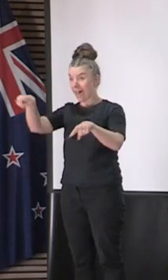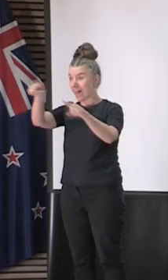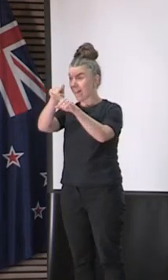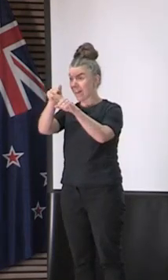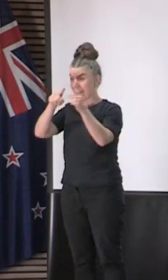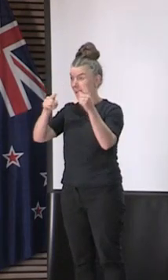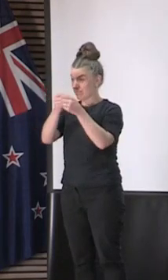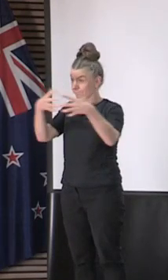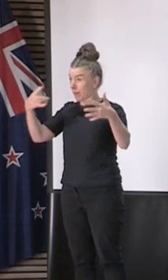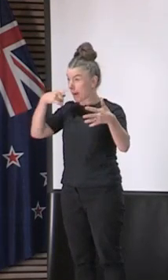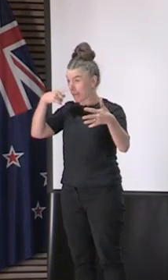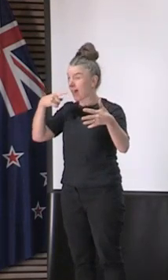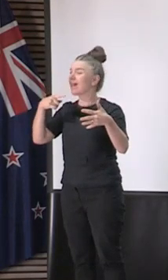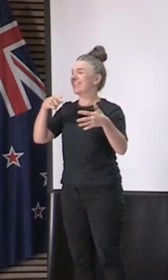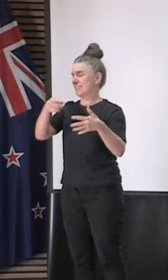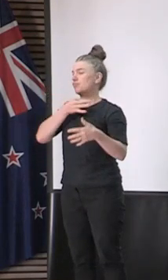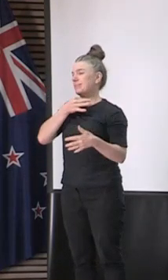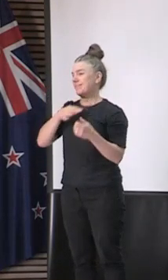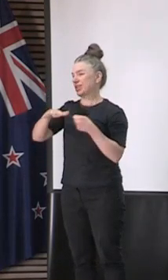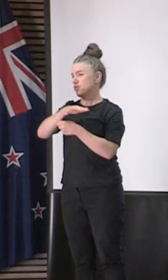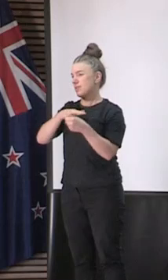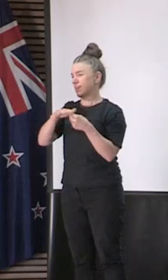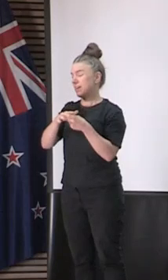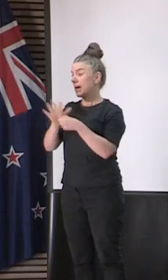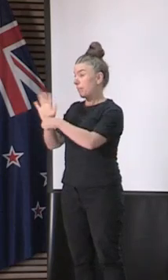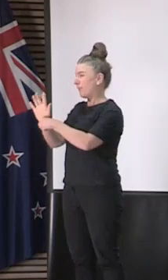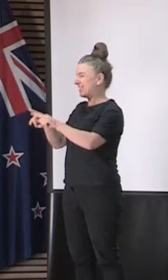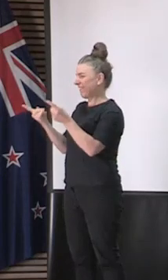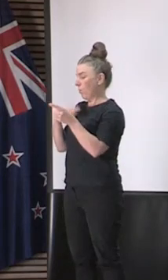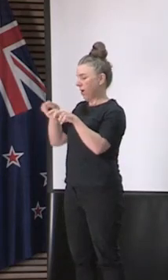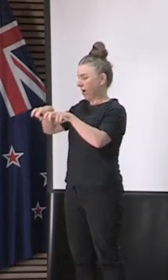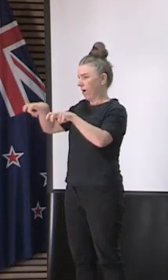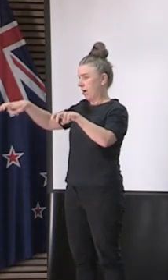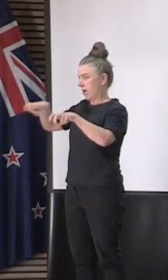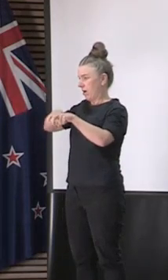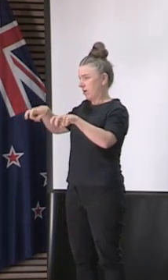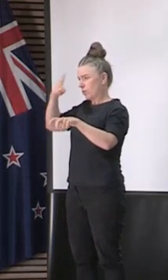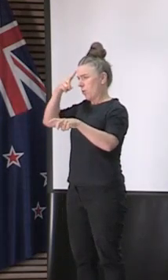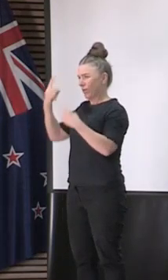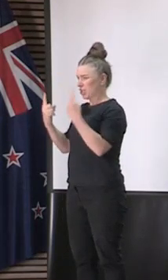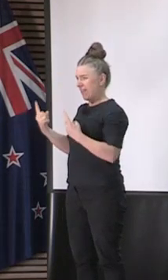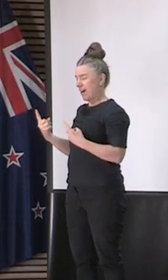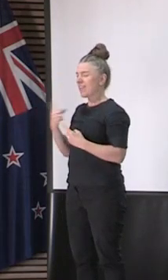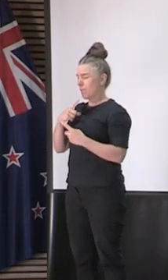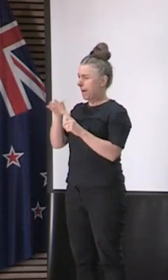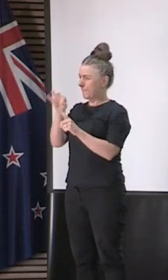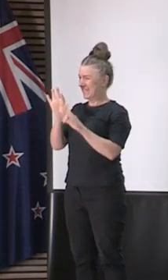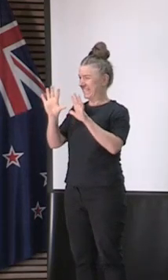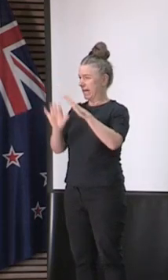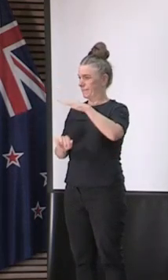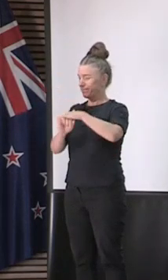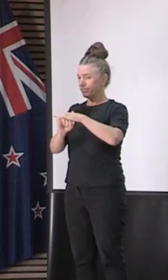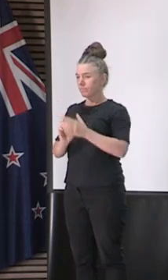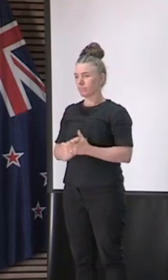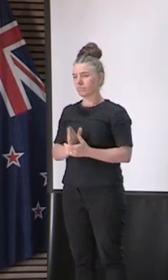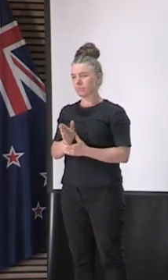really where that line falls. And that's why we've we've used evenly across the board the rule of 10. Attorney General